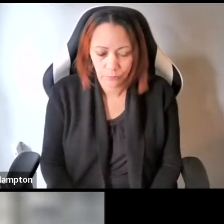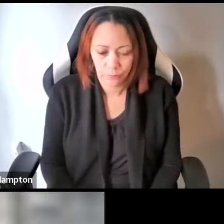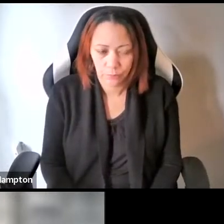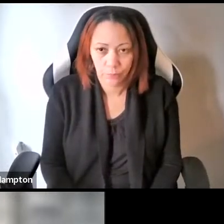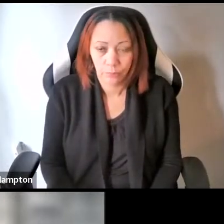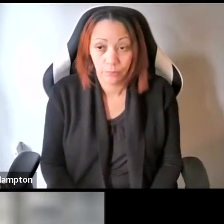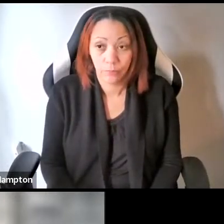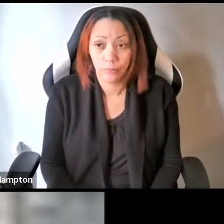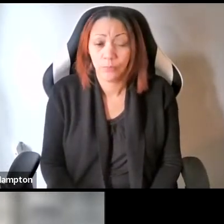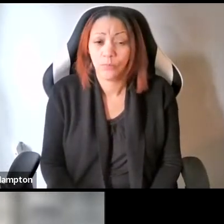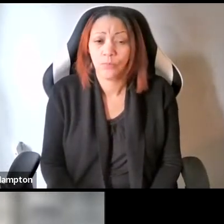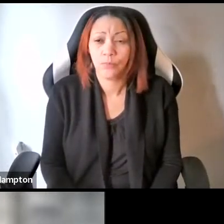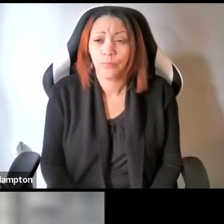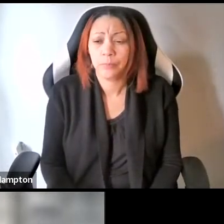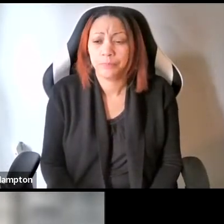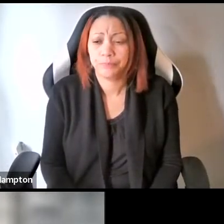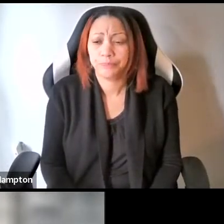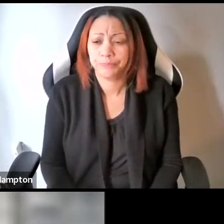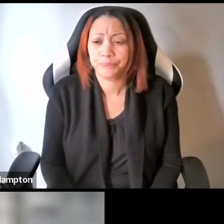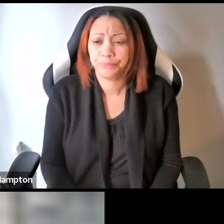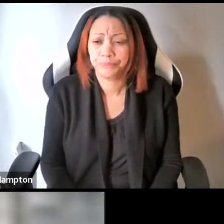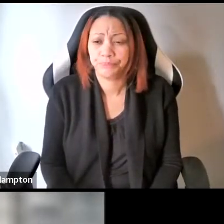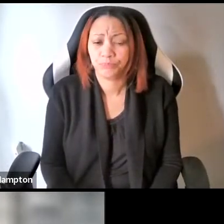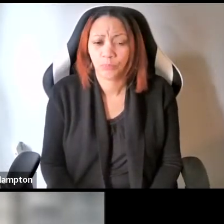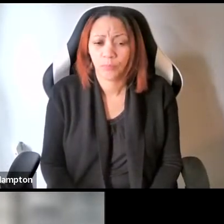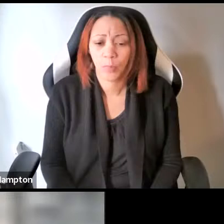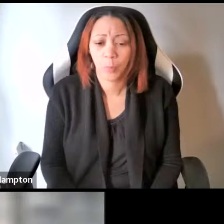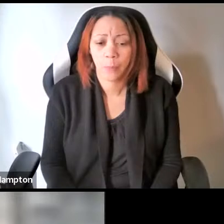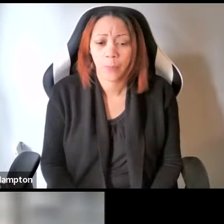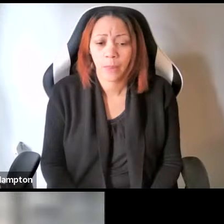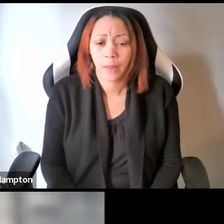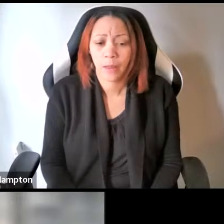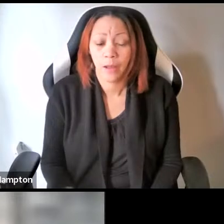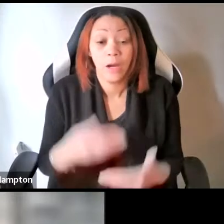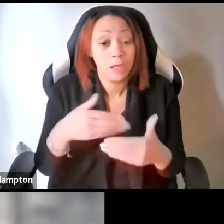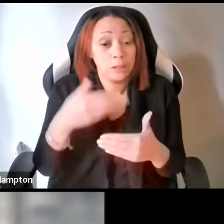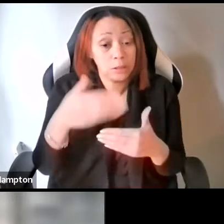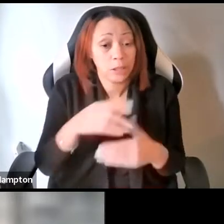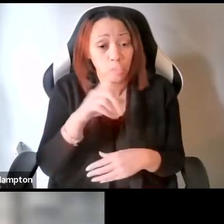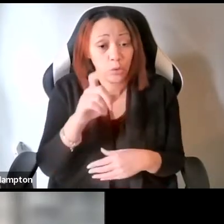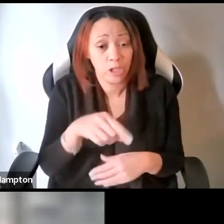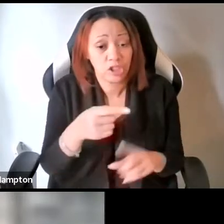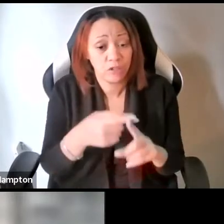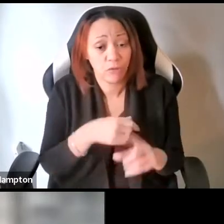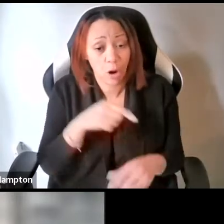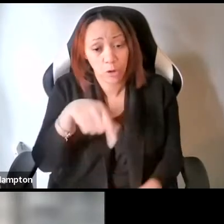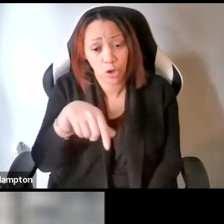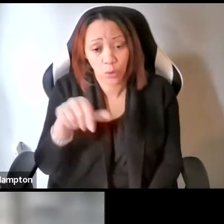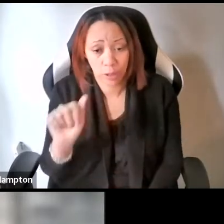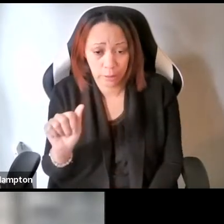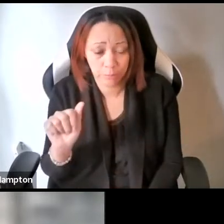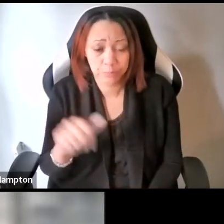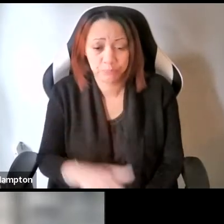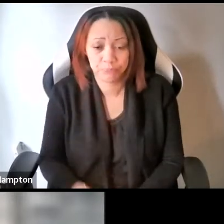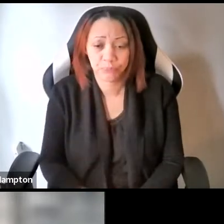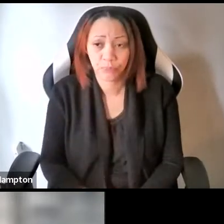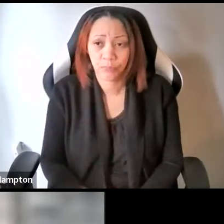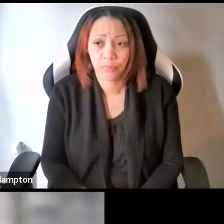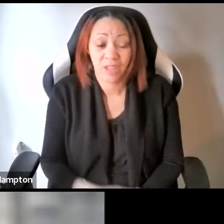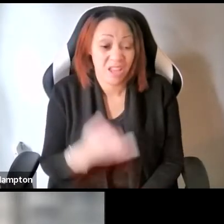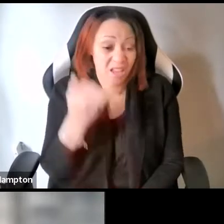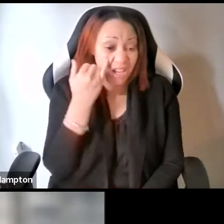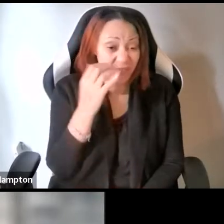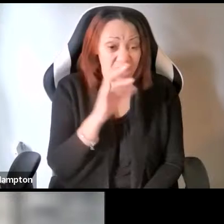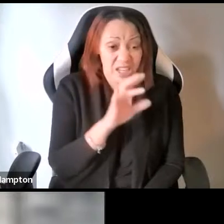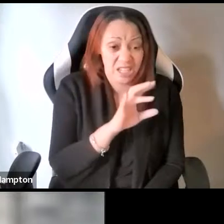Thank you, Barbara. Our next question comes from the Q&A chat. If 67%